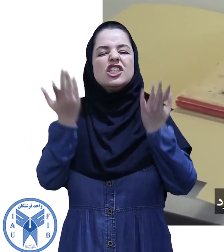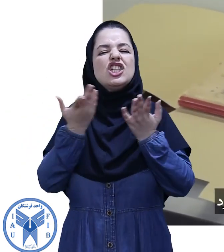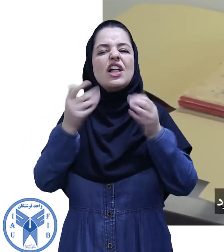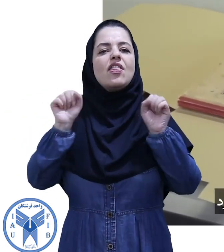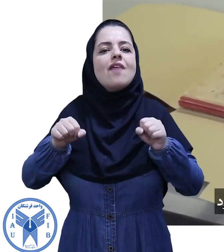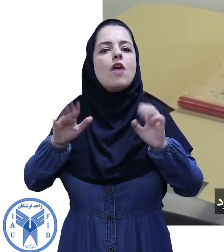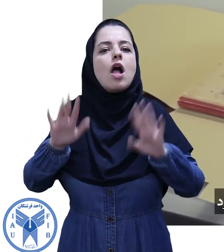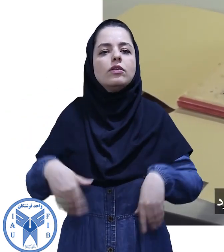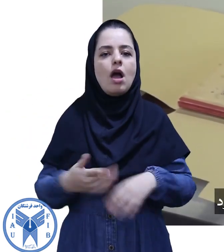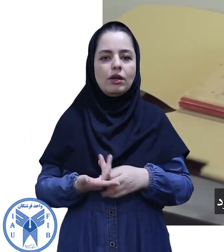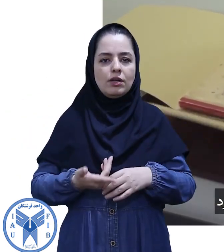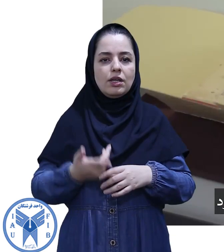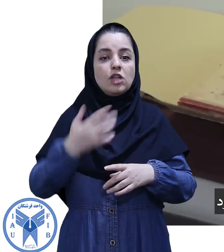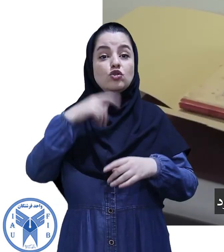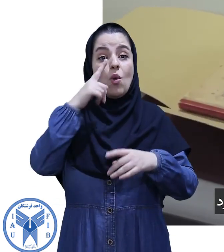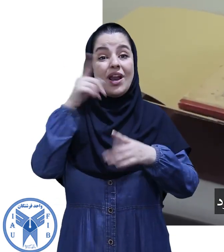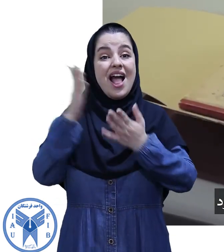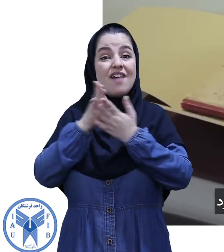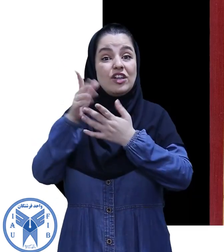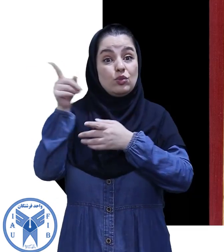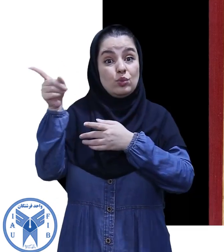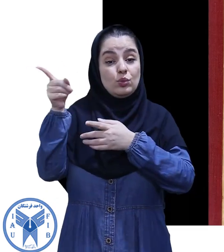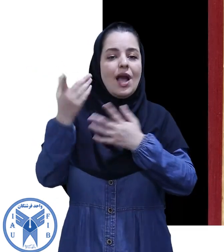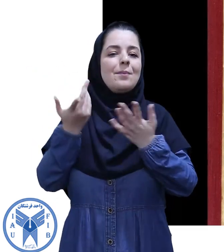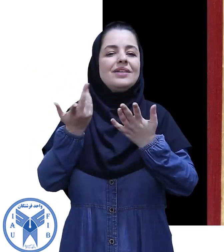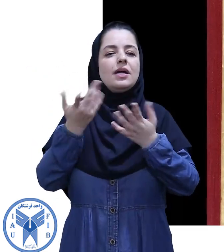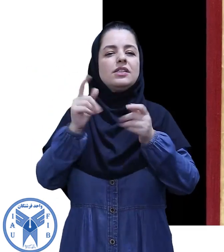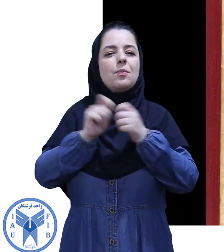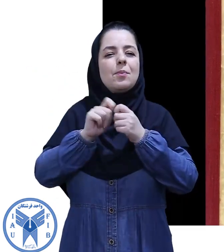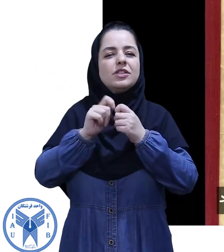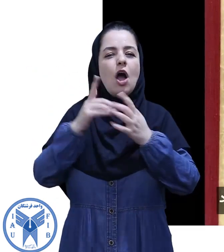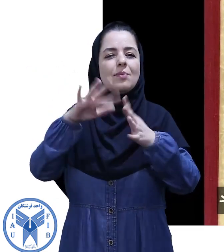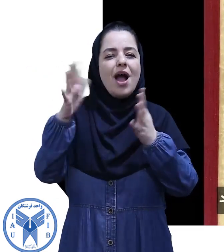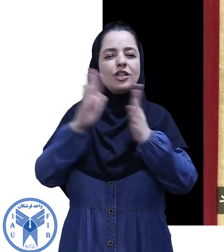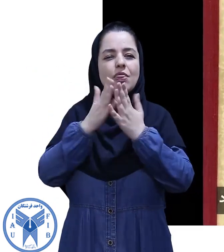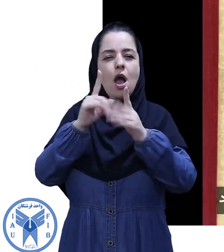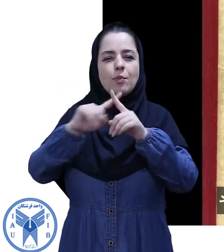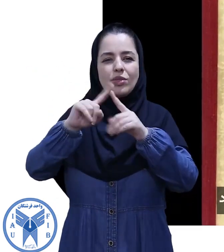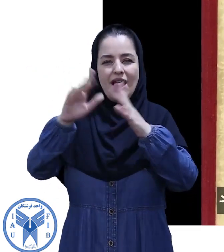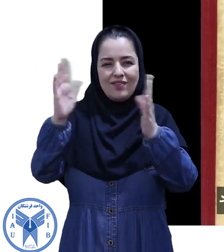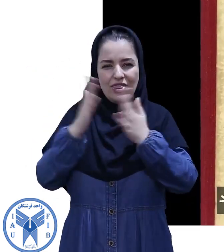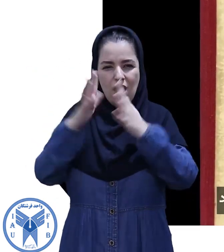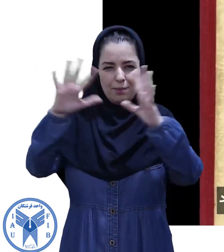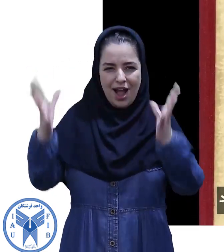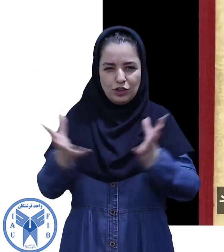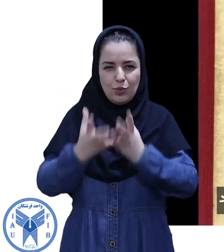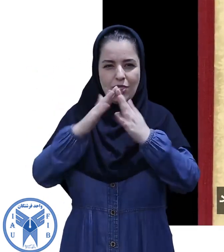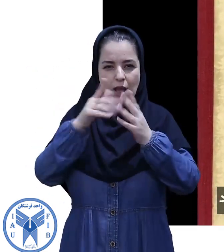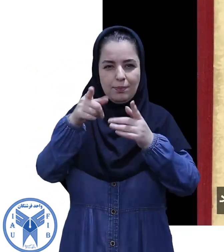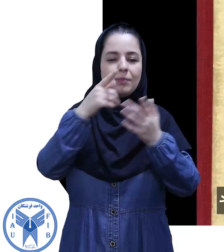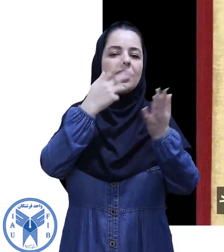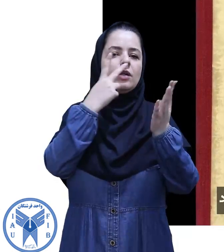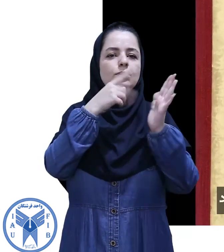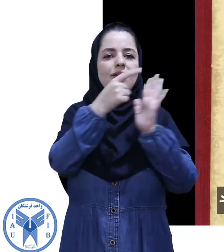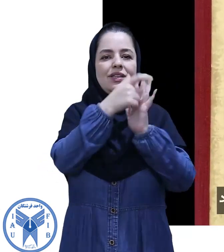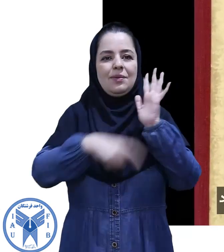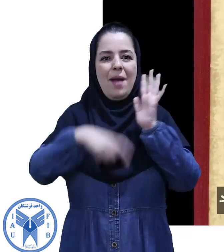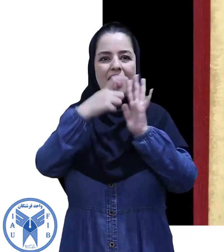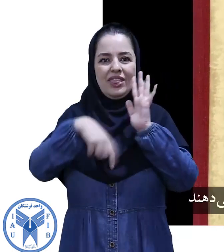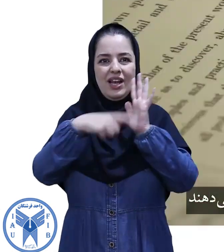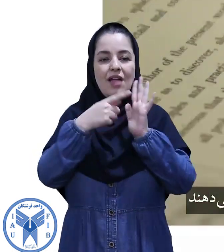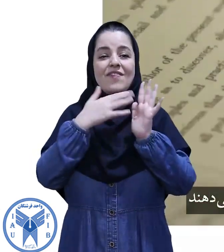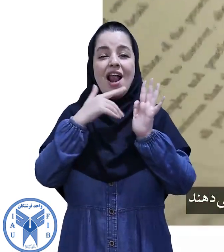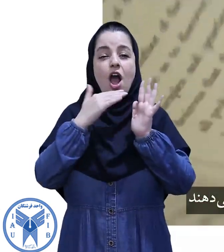to show what photography could do. So his way to do that was to produce a series of publications called The Pencil of